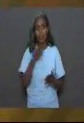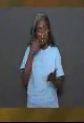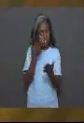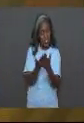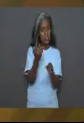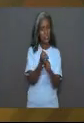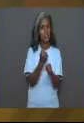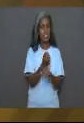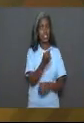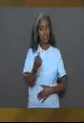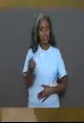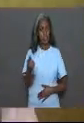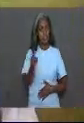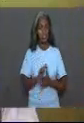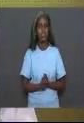Good work, everyone.